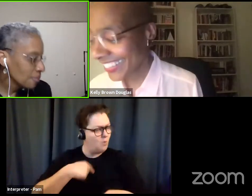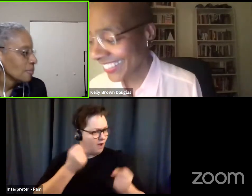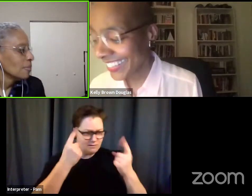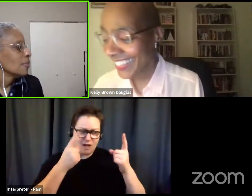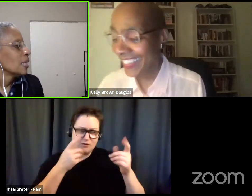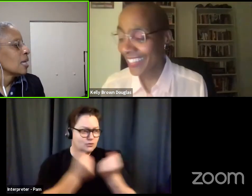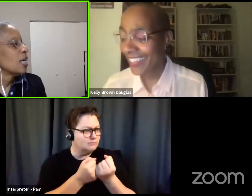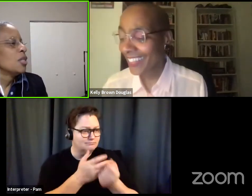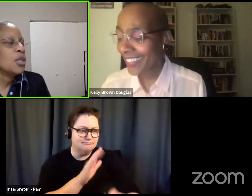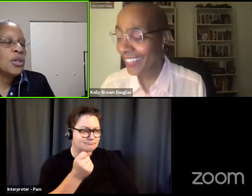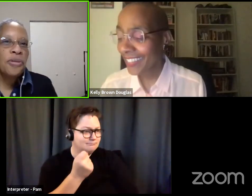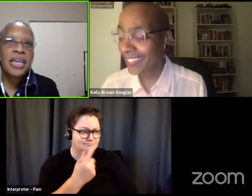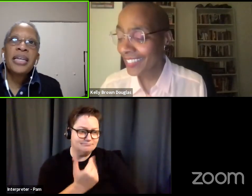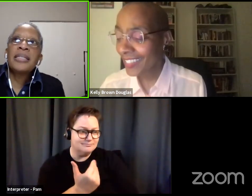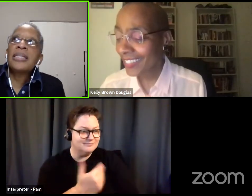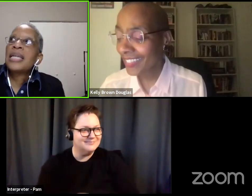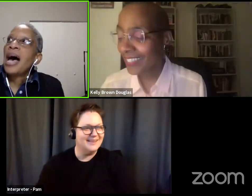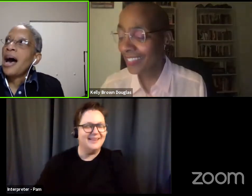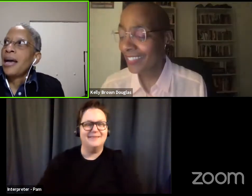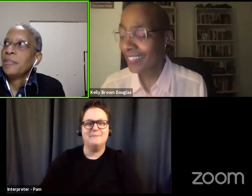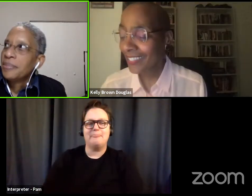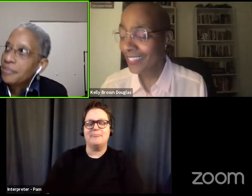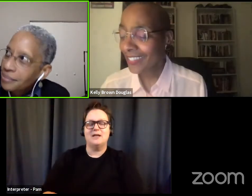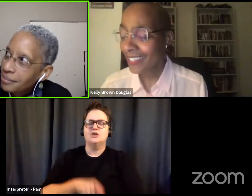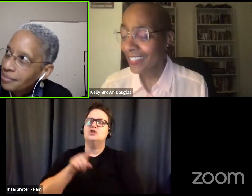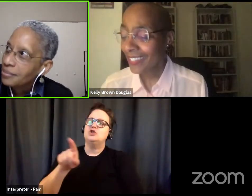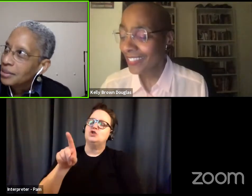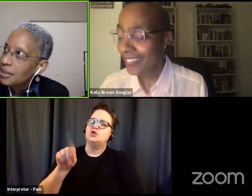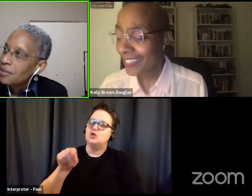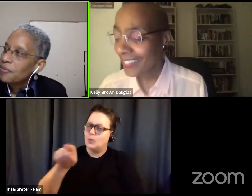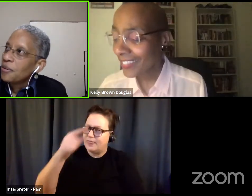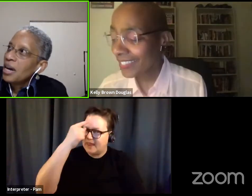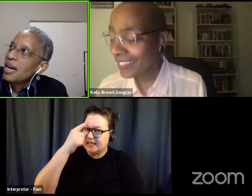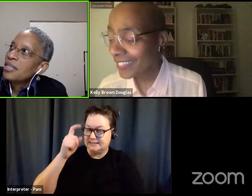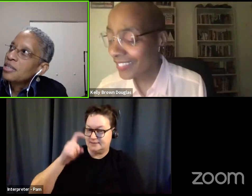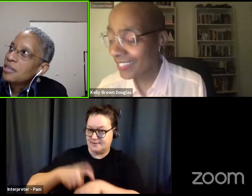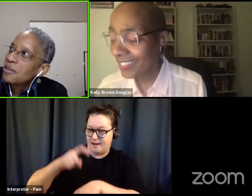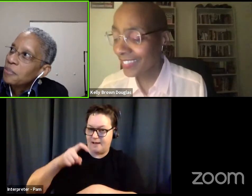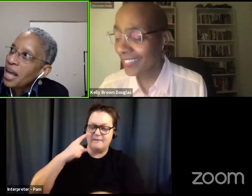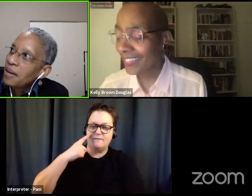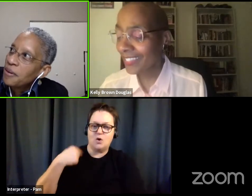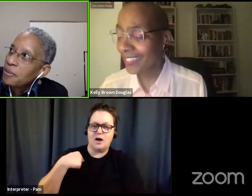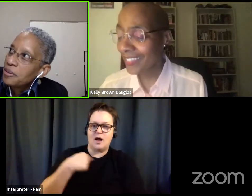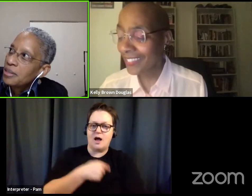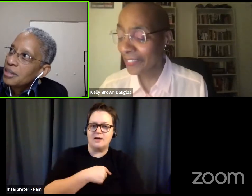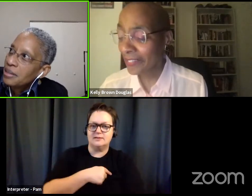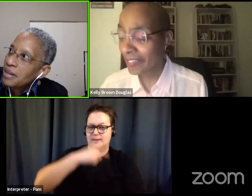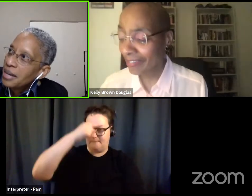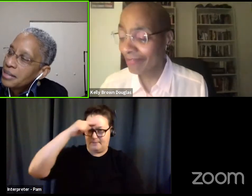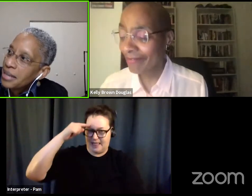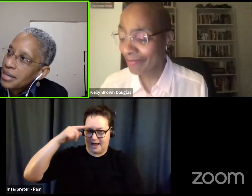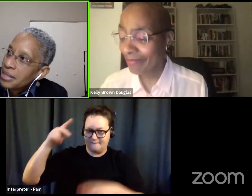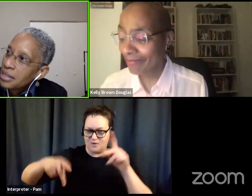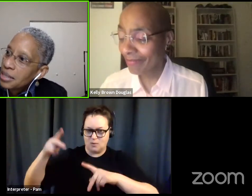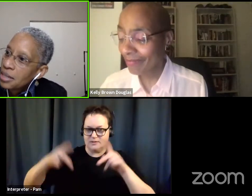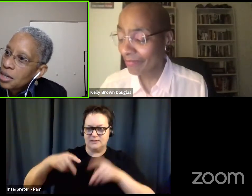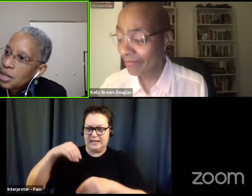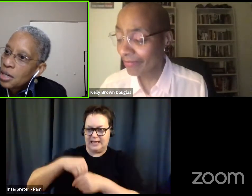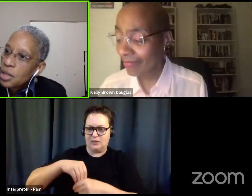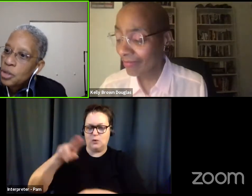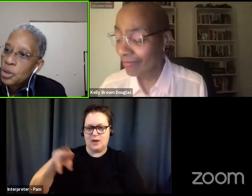out. Do you think it's time for us Black folks in the United